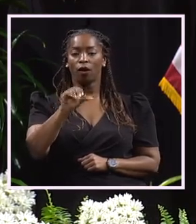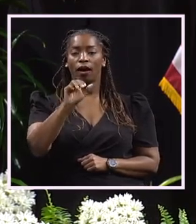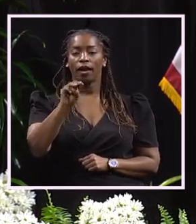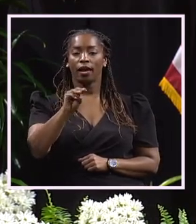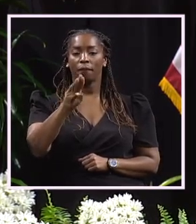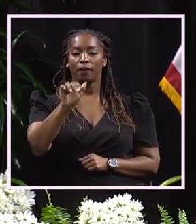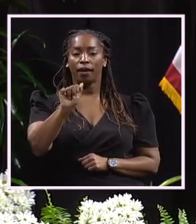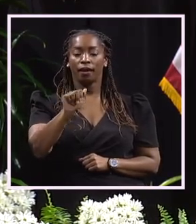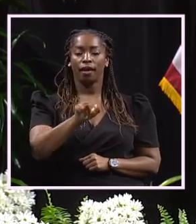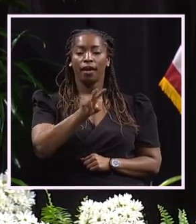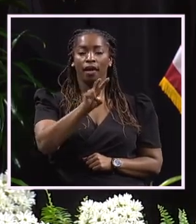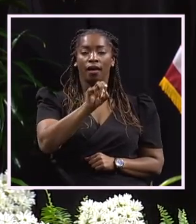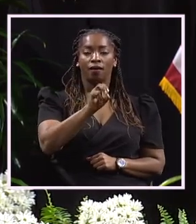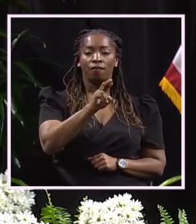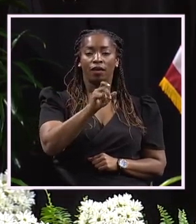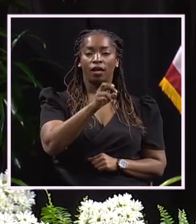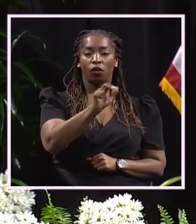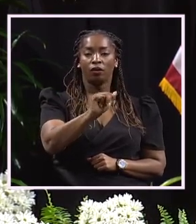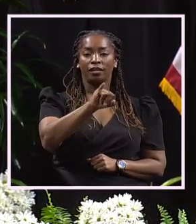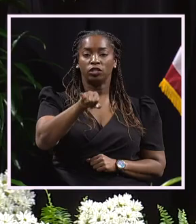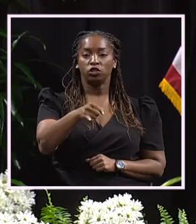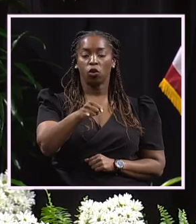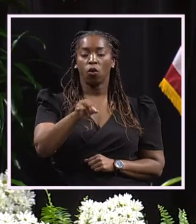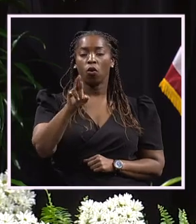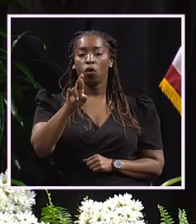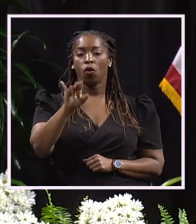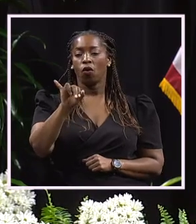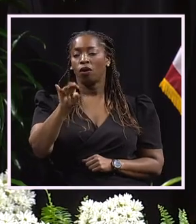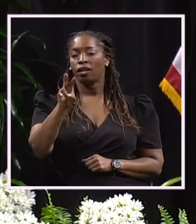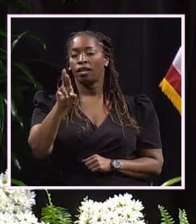Valerie Jo Rivas, cum laude.